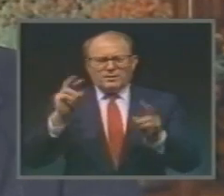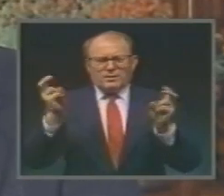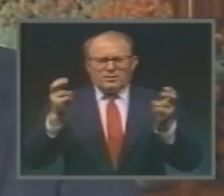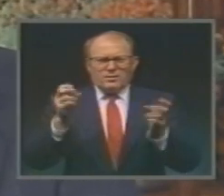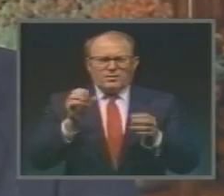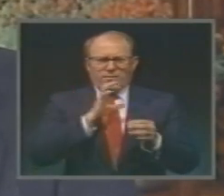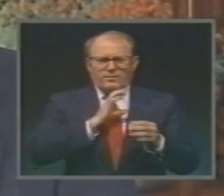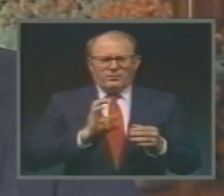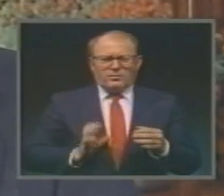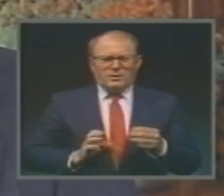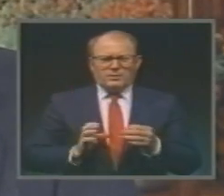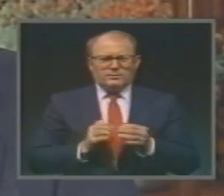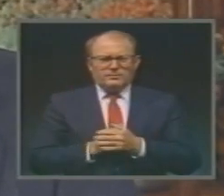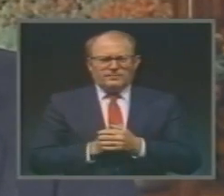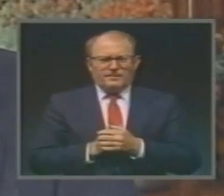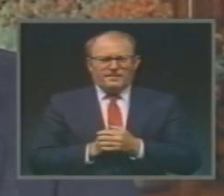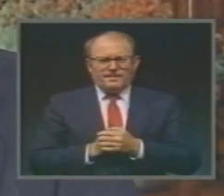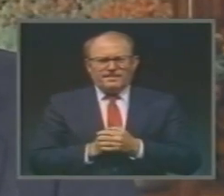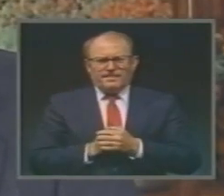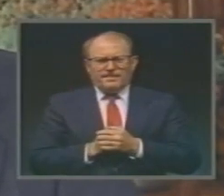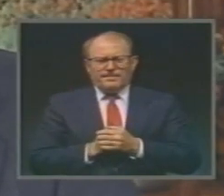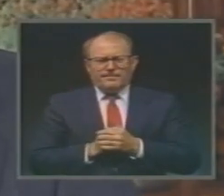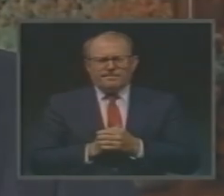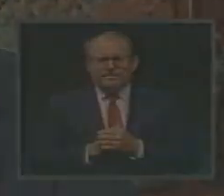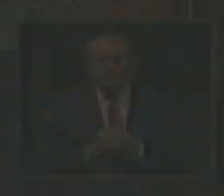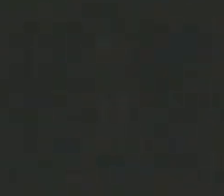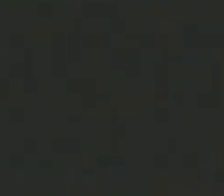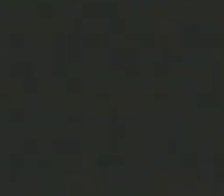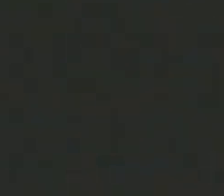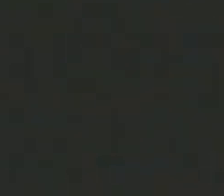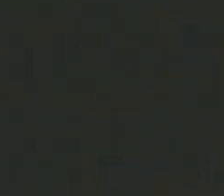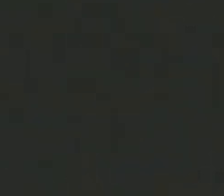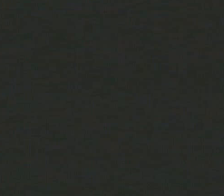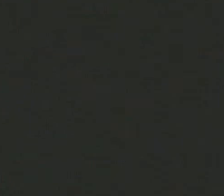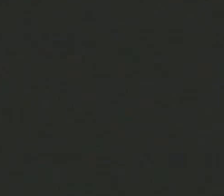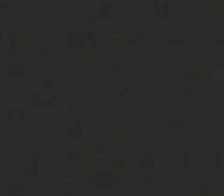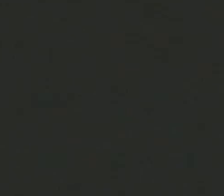Ken Helterbrand leads the congregation in a hymn.